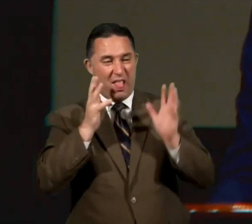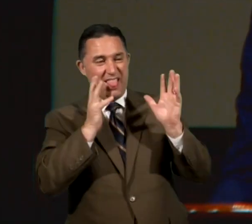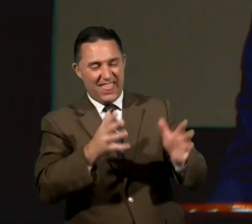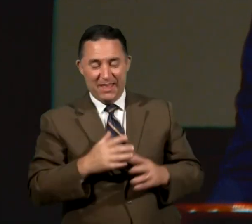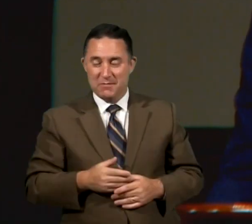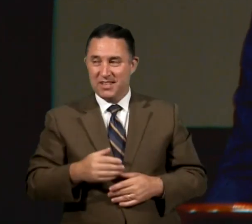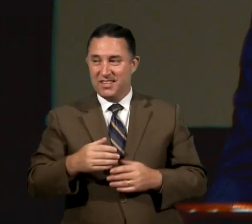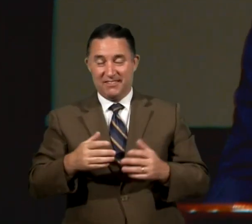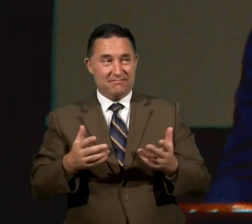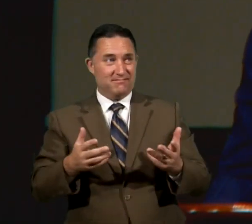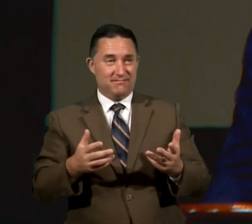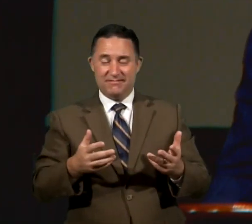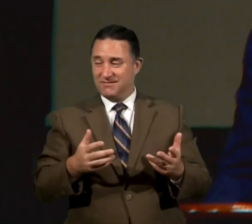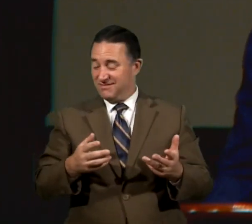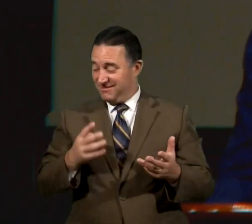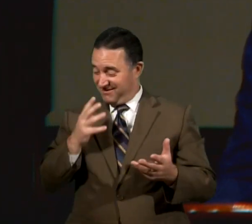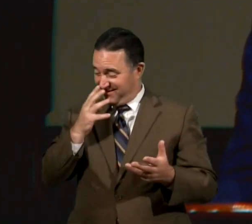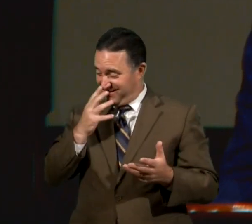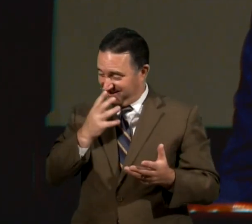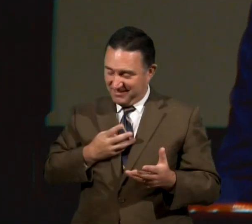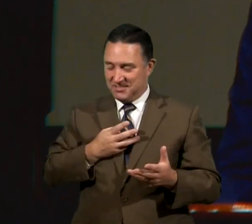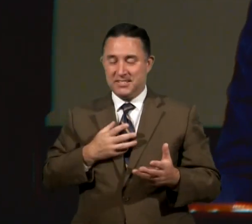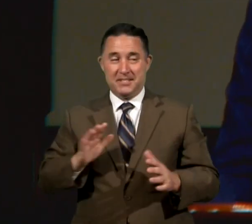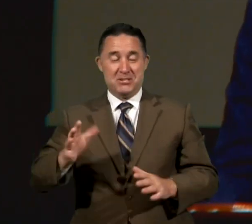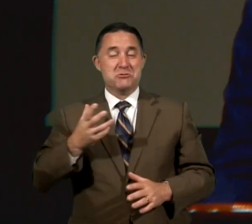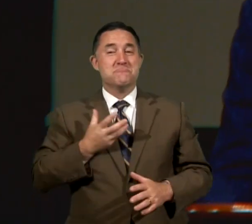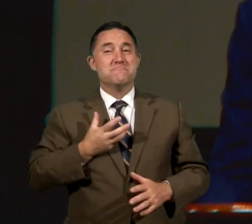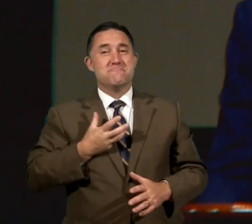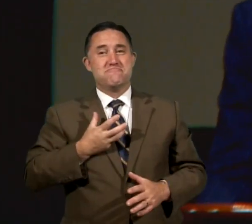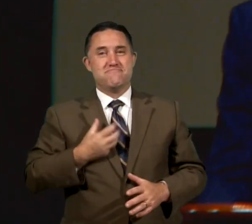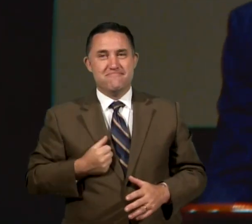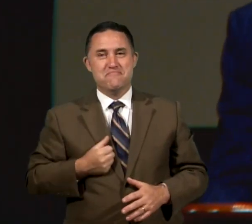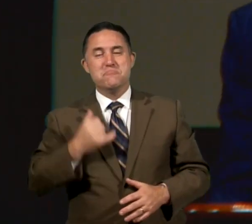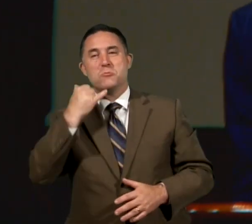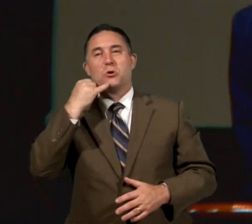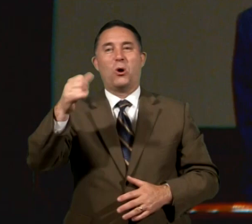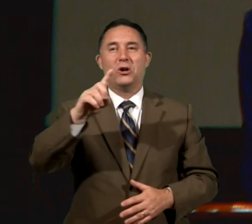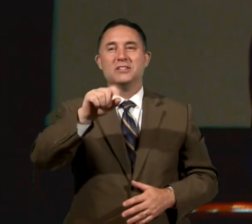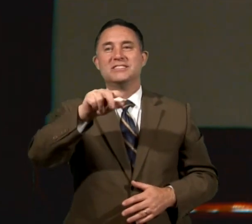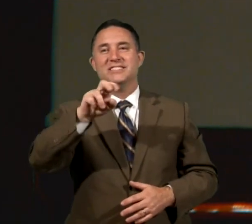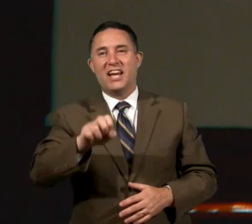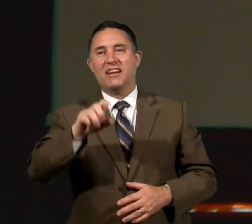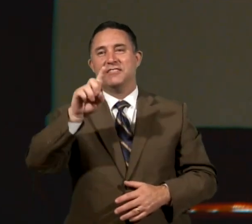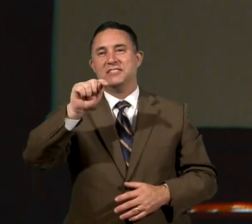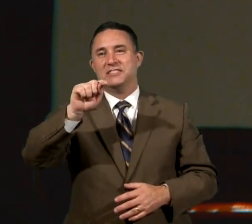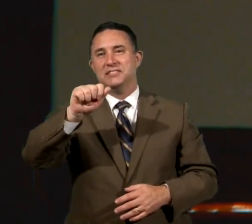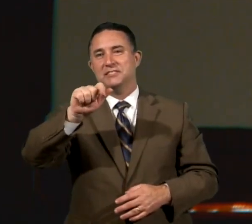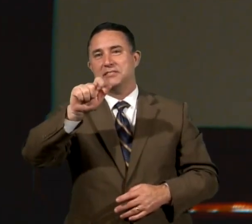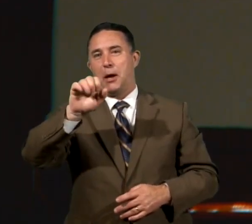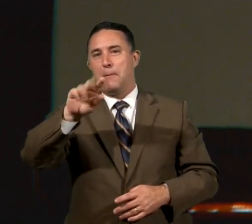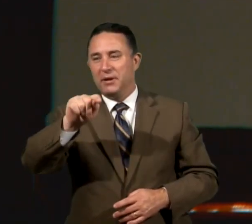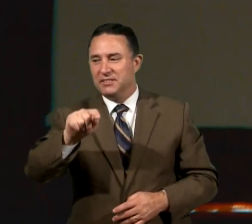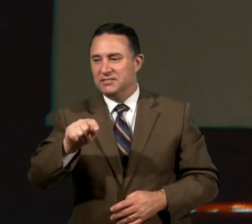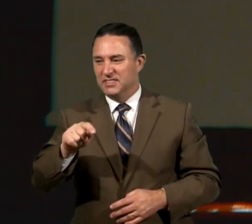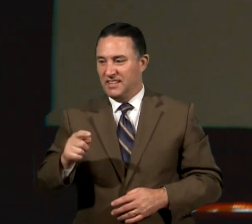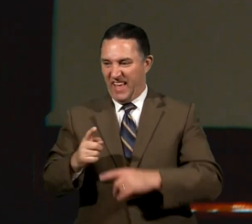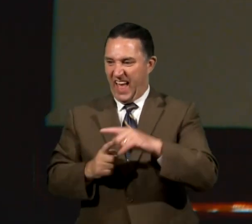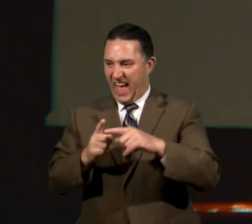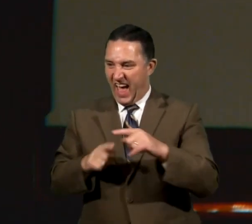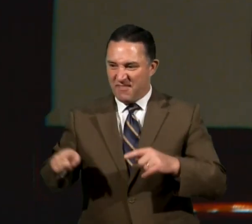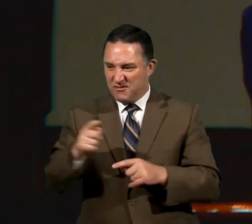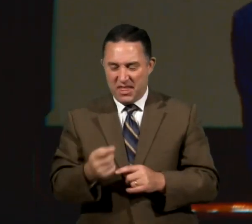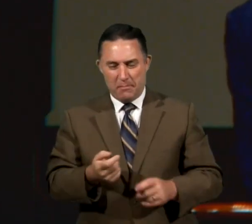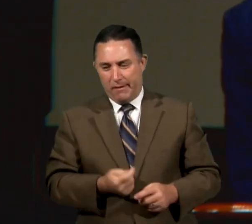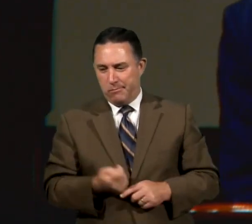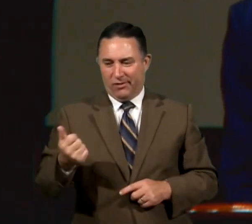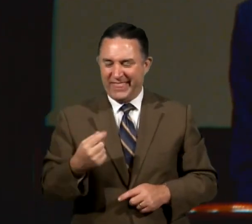this. It's all good. I'm going to call Dave Talbot and have him make sure that we get rid of half of these cats because